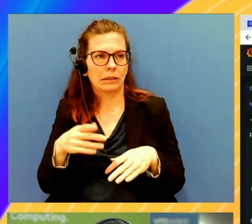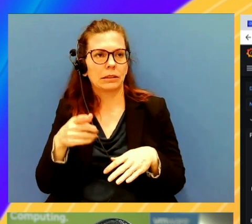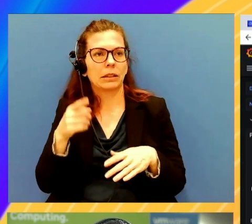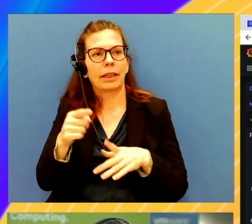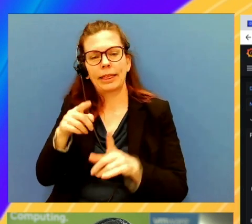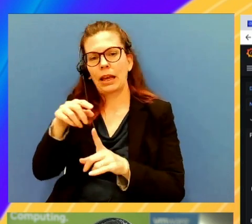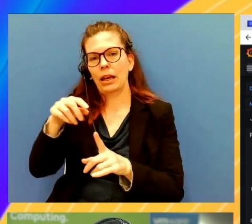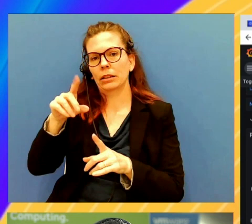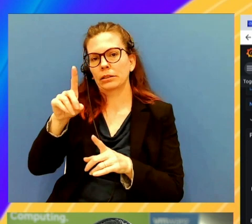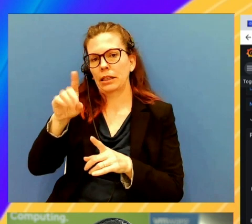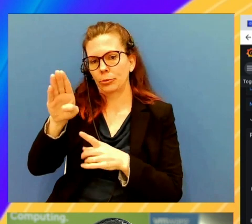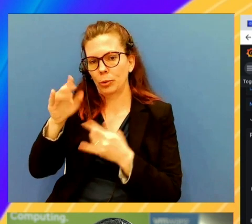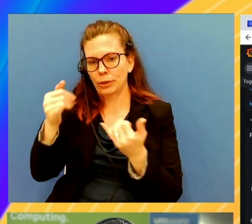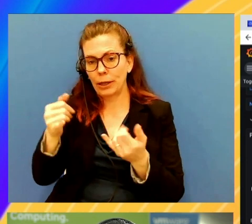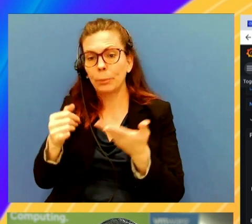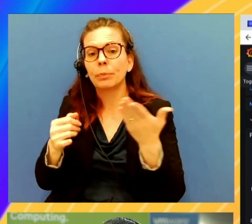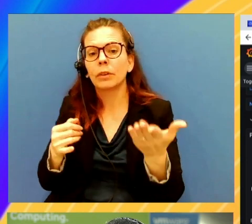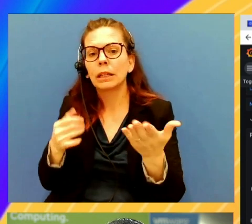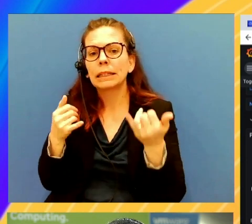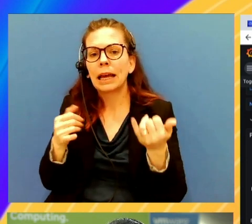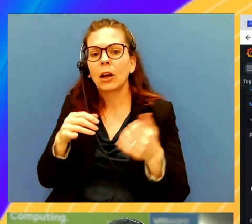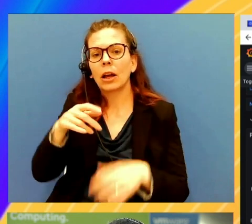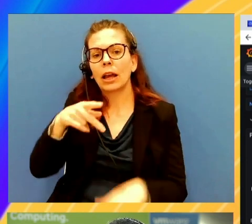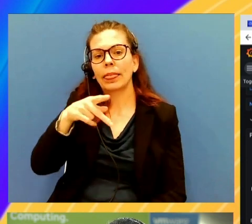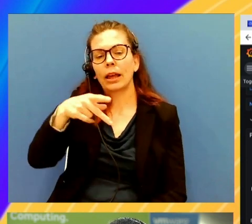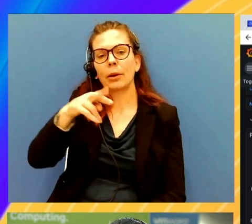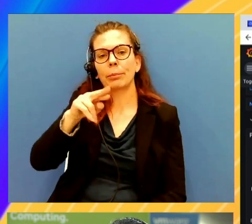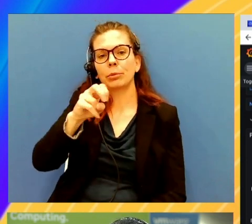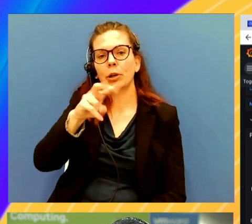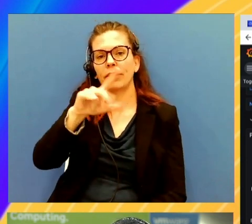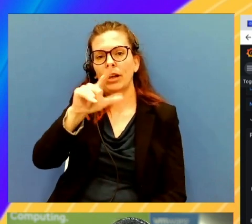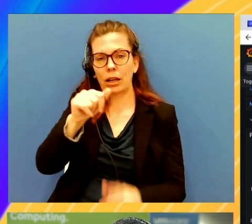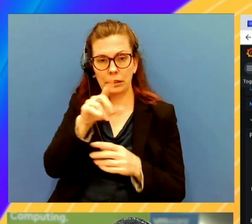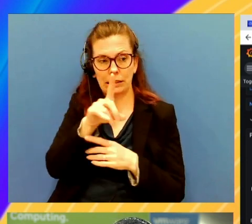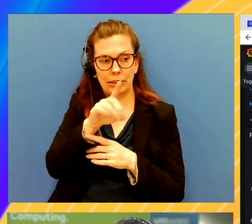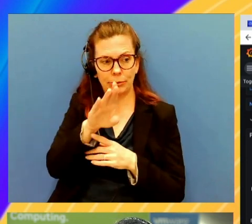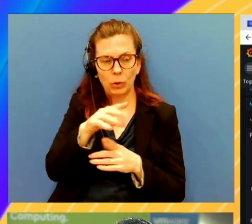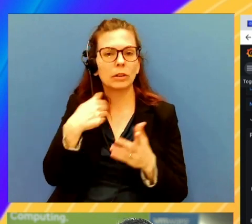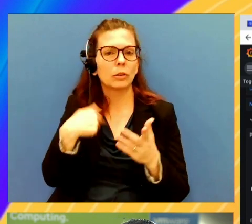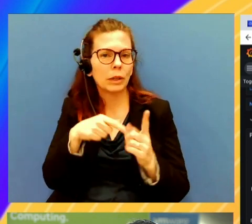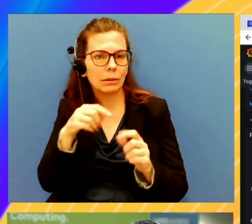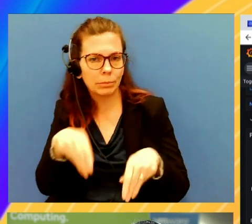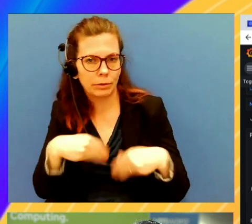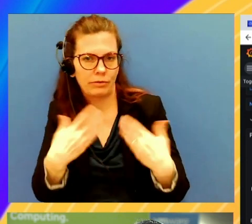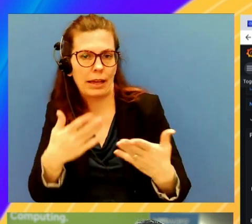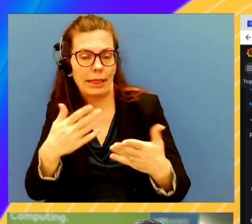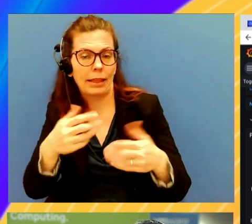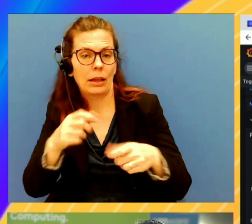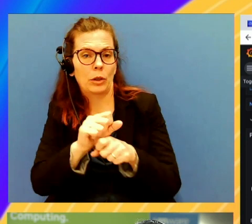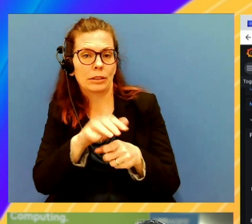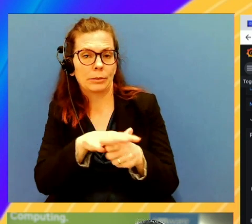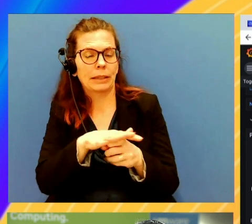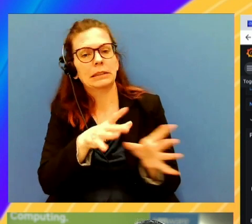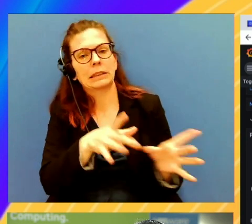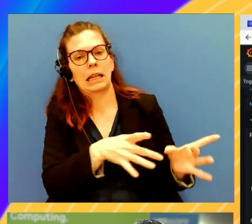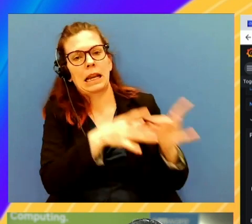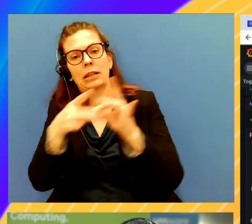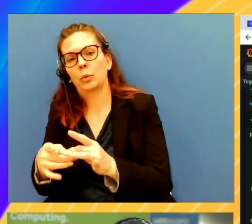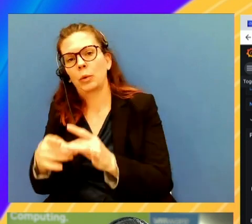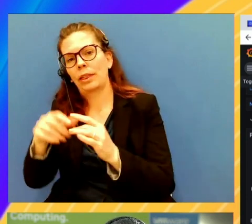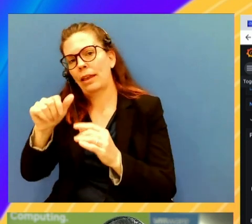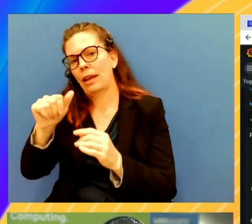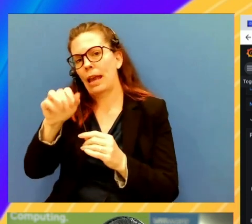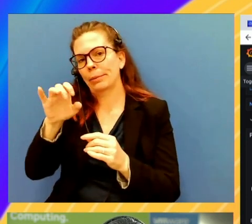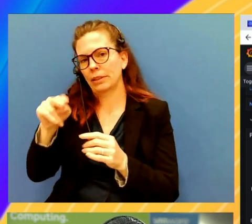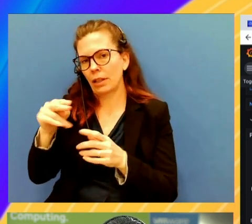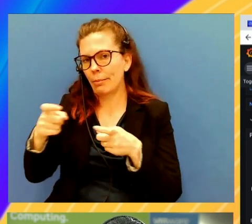dashboard. So what we have done here in Grafana is that we've made the Grafana workspace connect to an Amazon Managed Prometheus workspace.